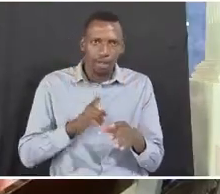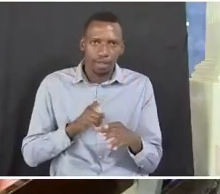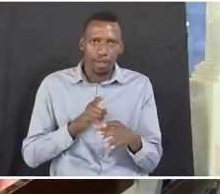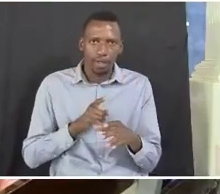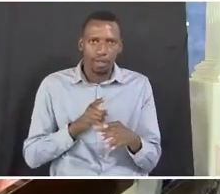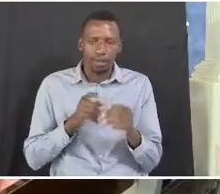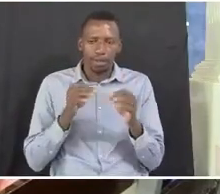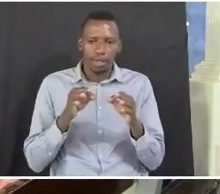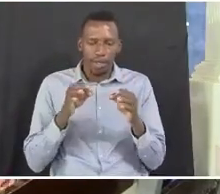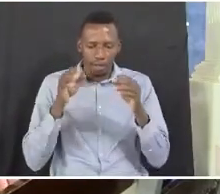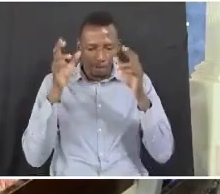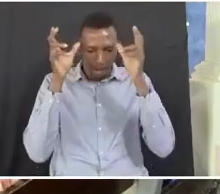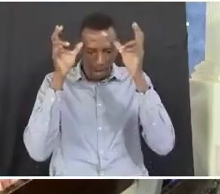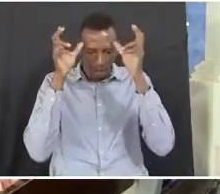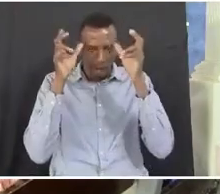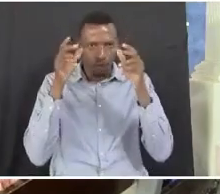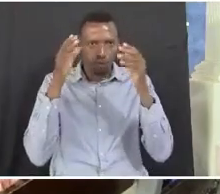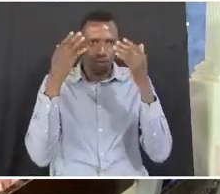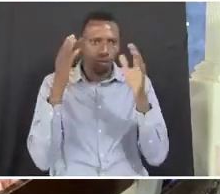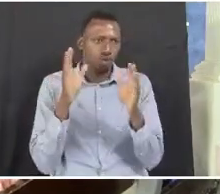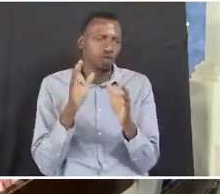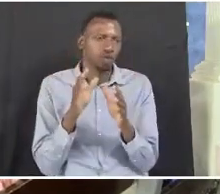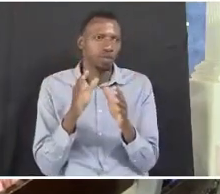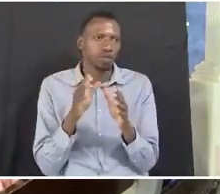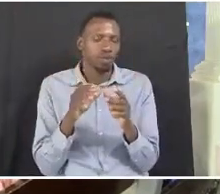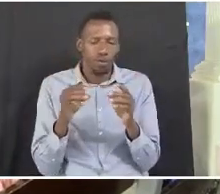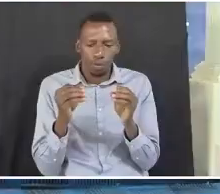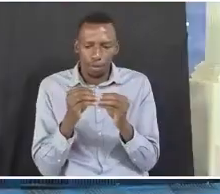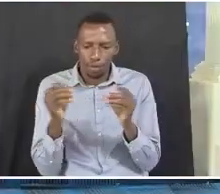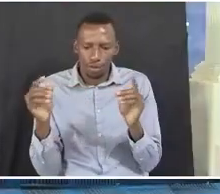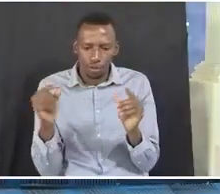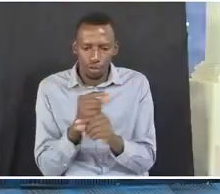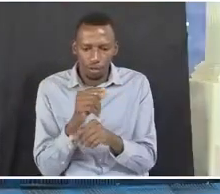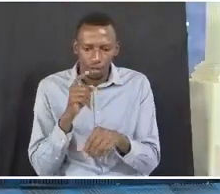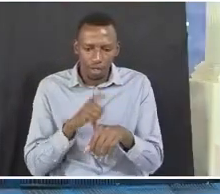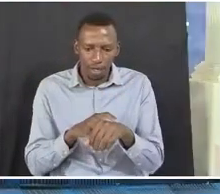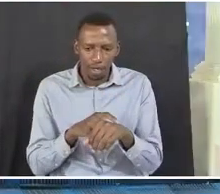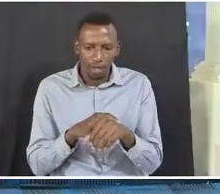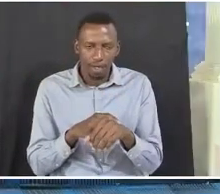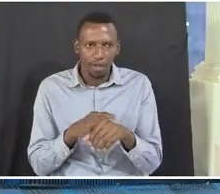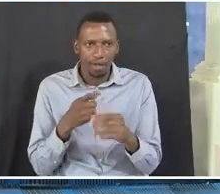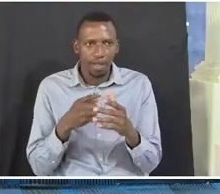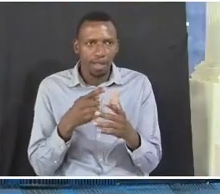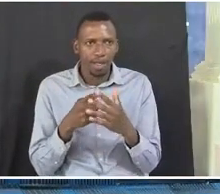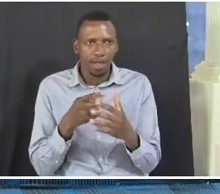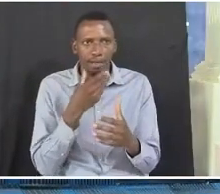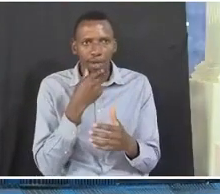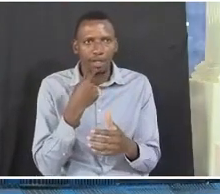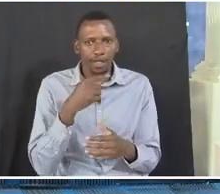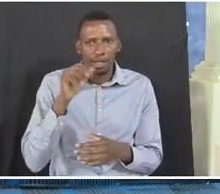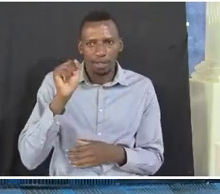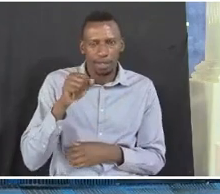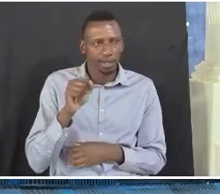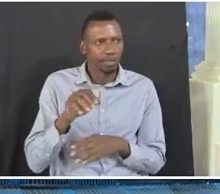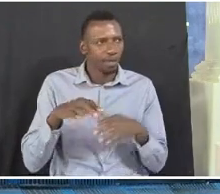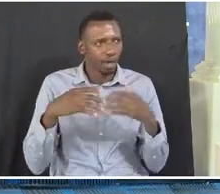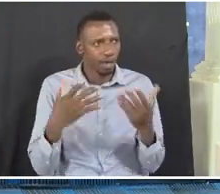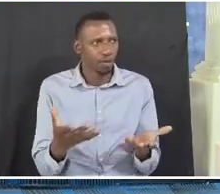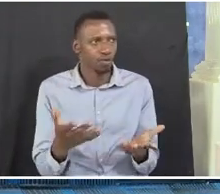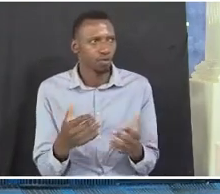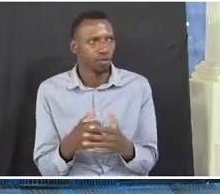is a devil, you don't know. And the guy says, yes. I know.